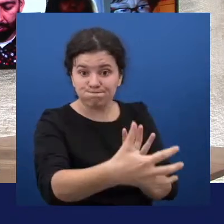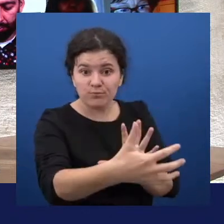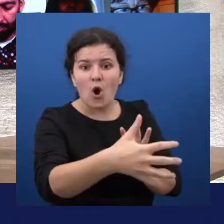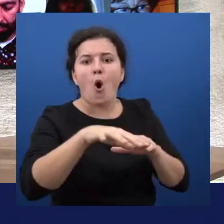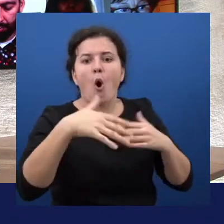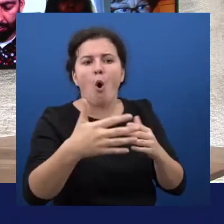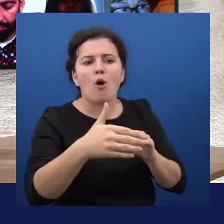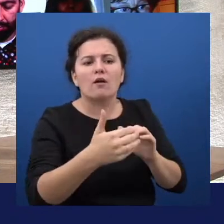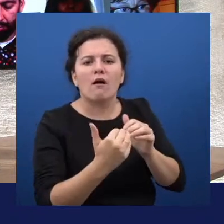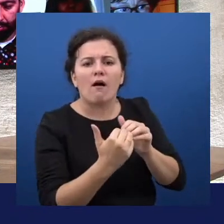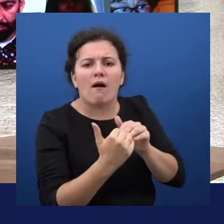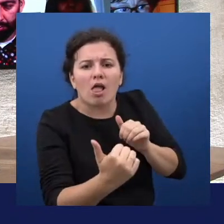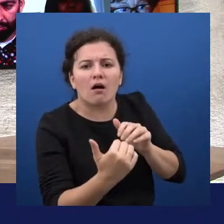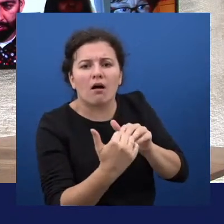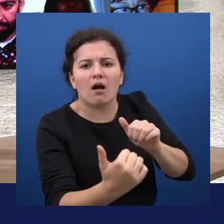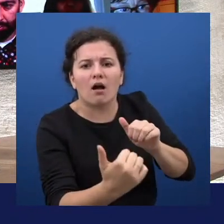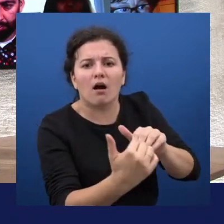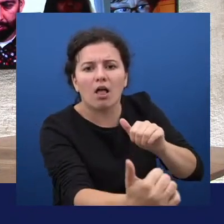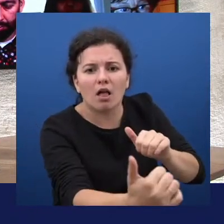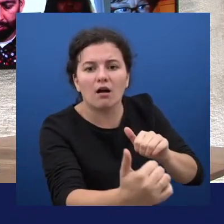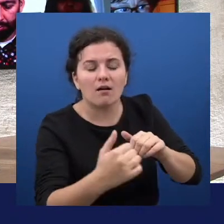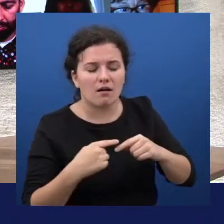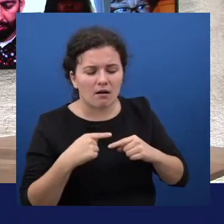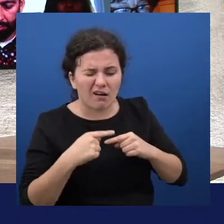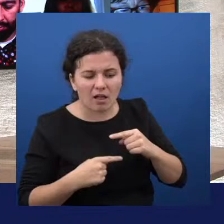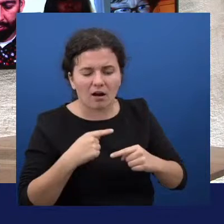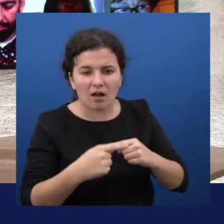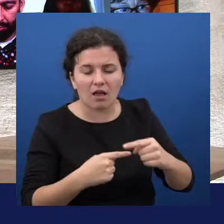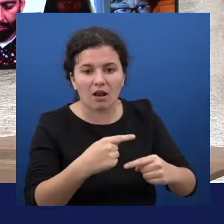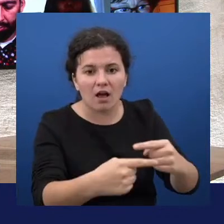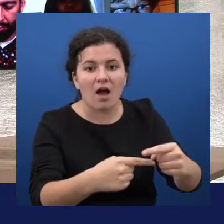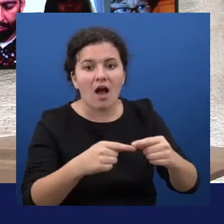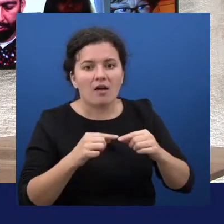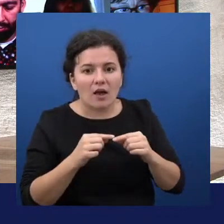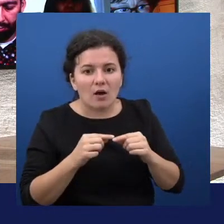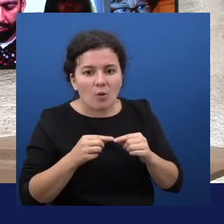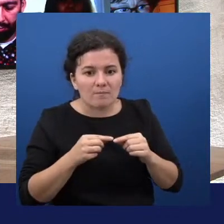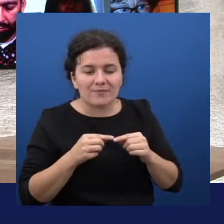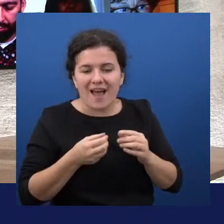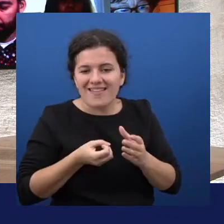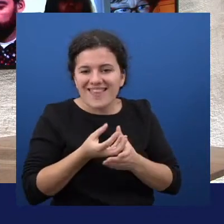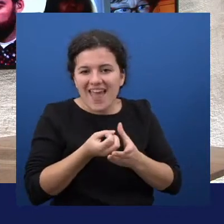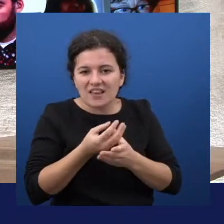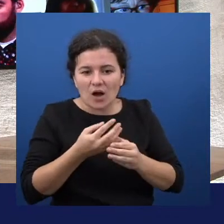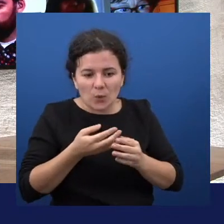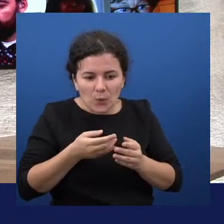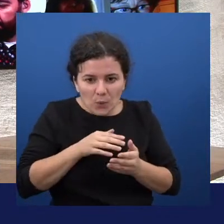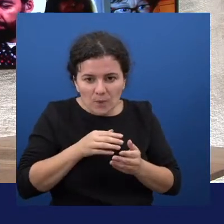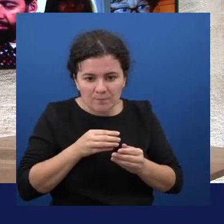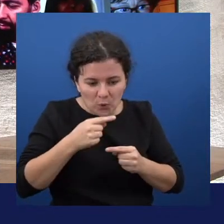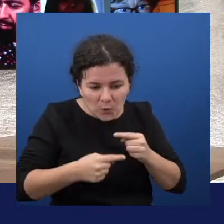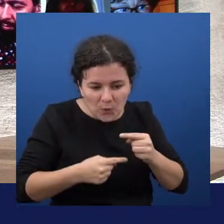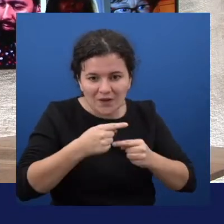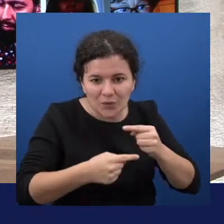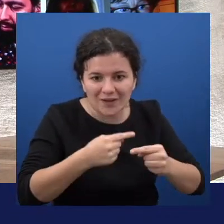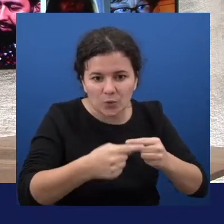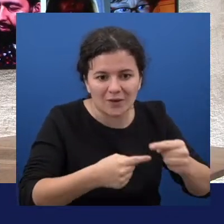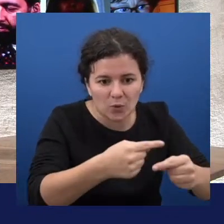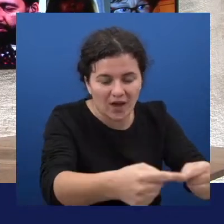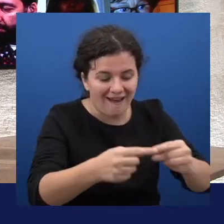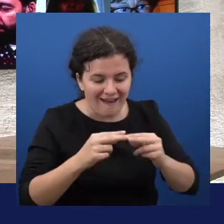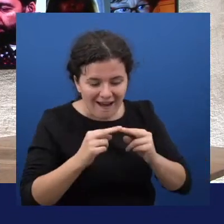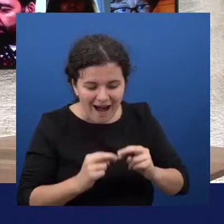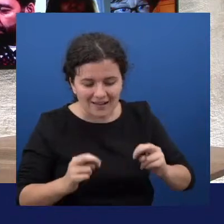upload in and have that constant flow of data, and then we constantly analyzing it